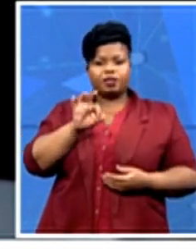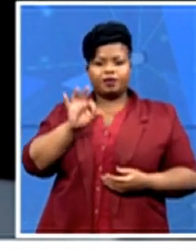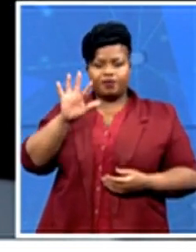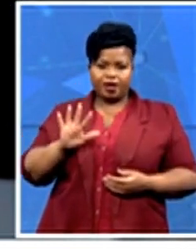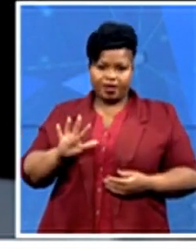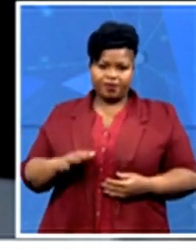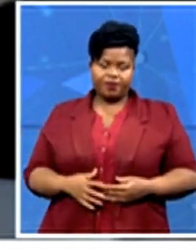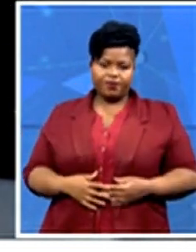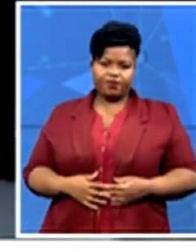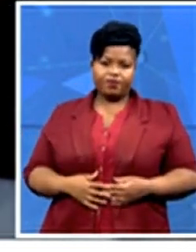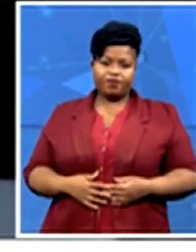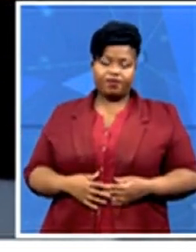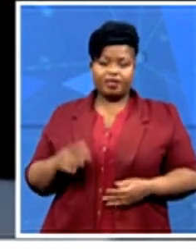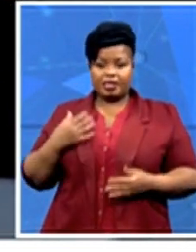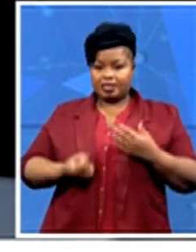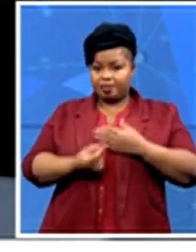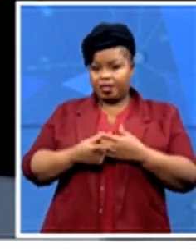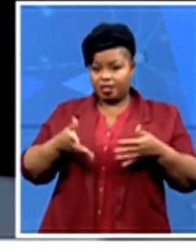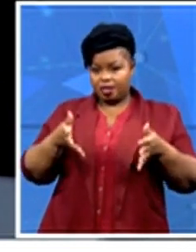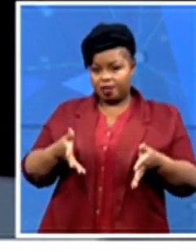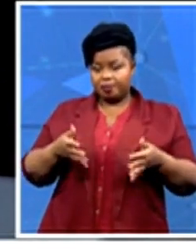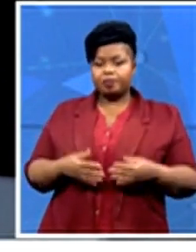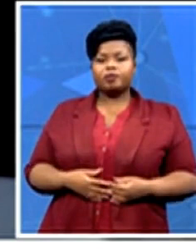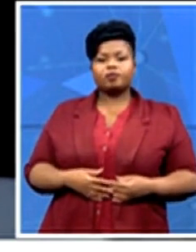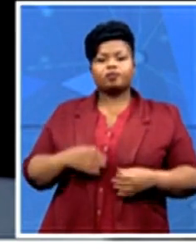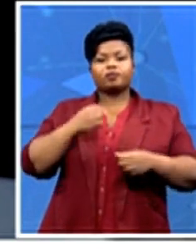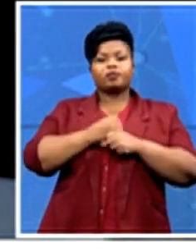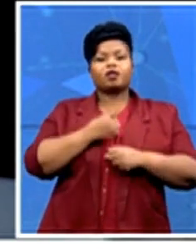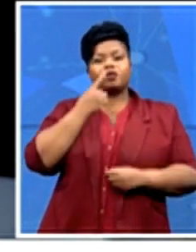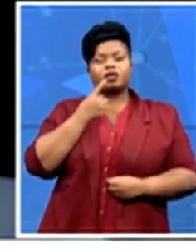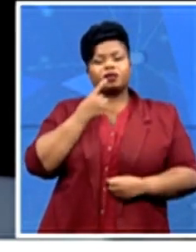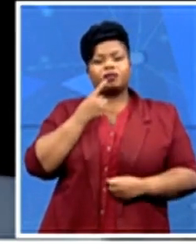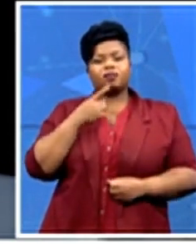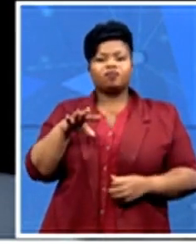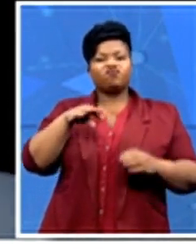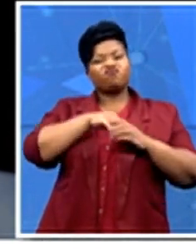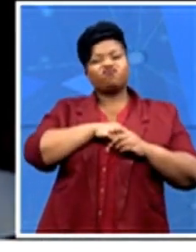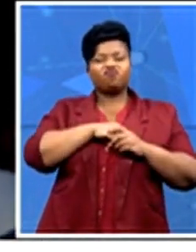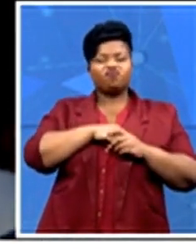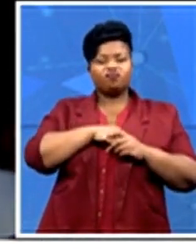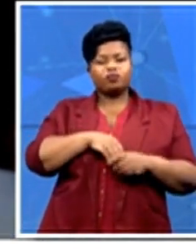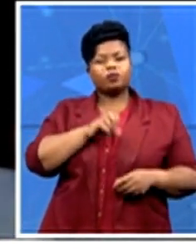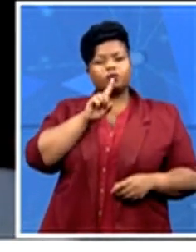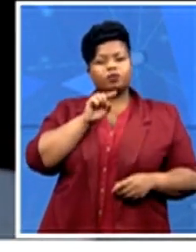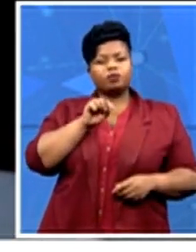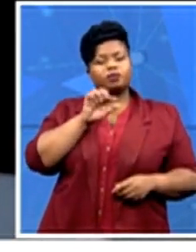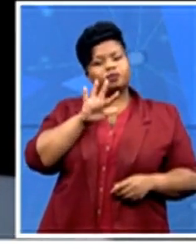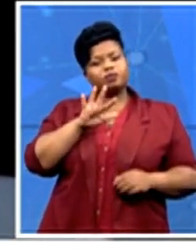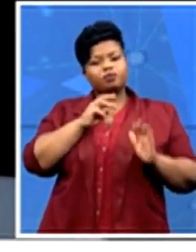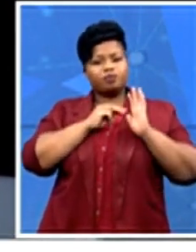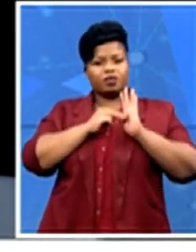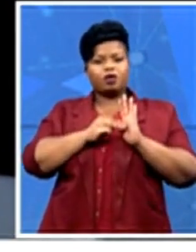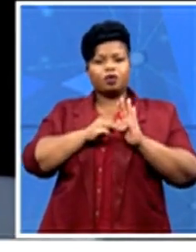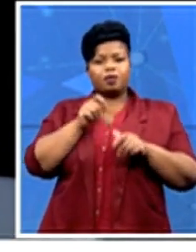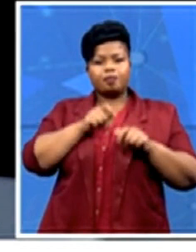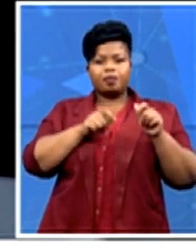in Gauteng, that cohort consists of about 1.5 million people. So let's see, Desiree, how that